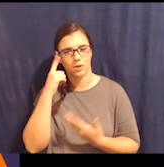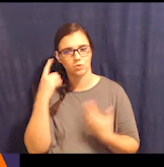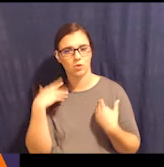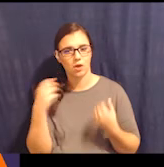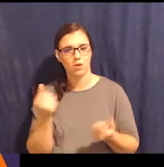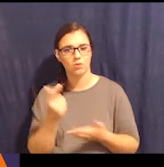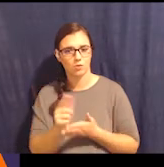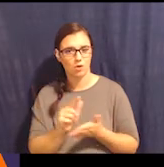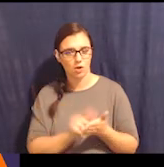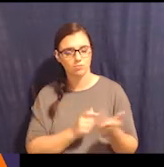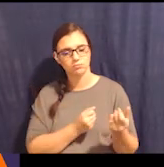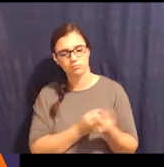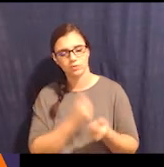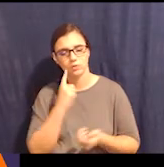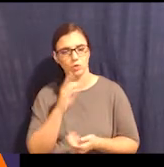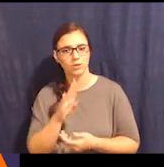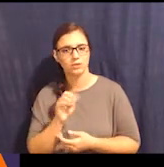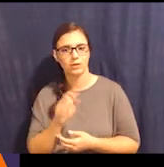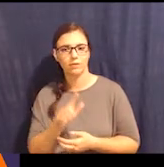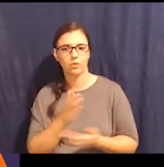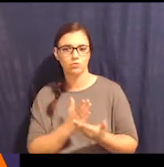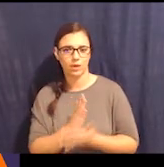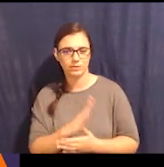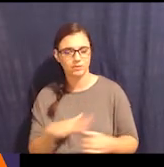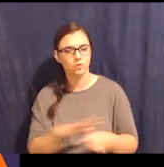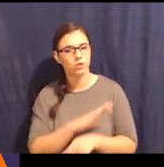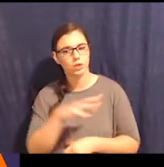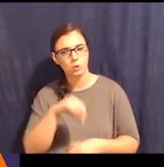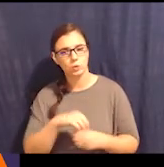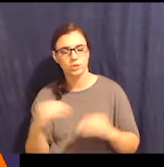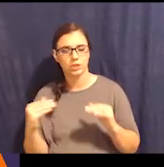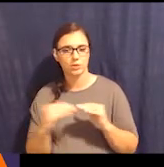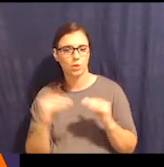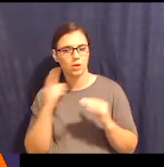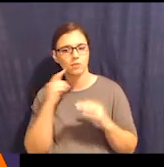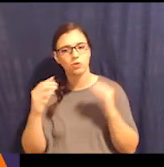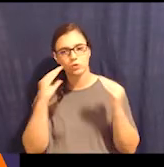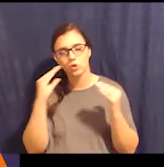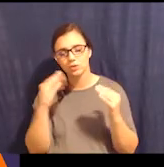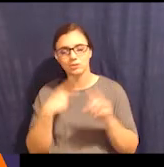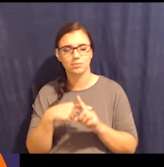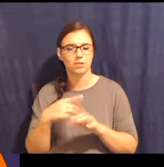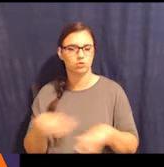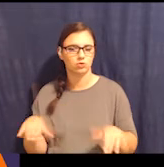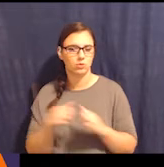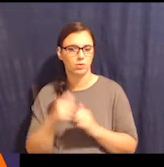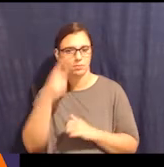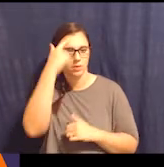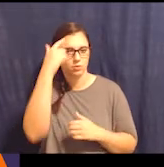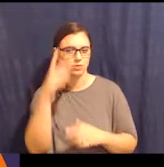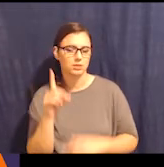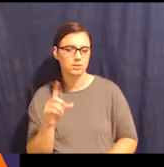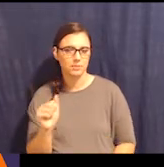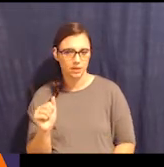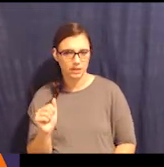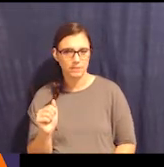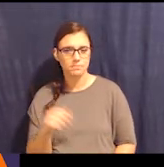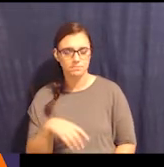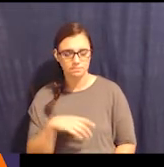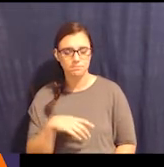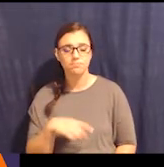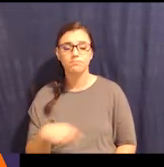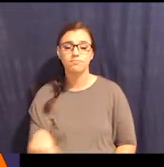and equality of adults and children with mental disabilities. They maintain a research library on mental health